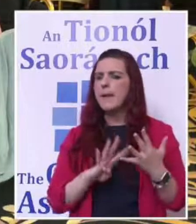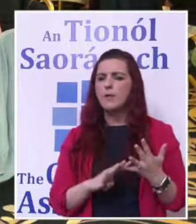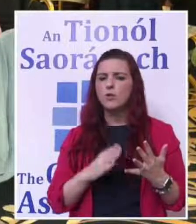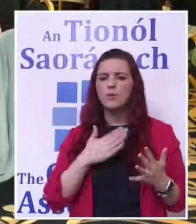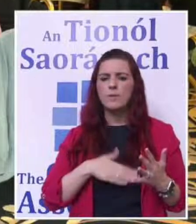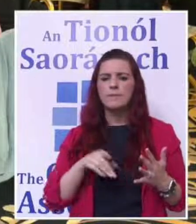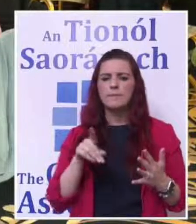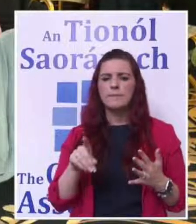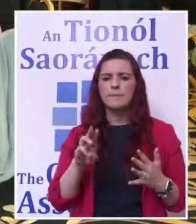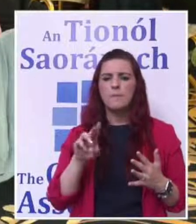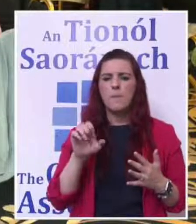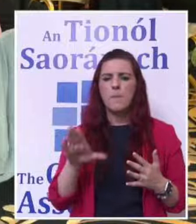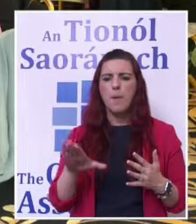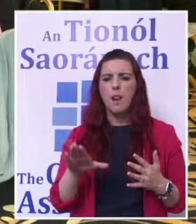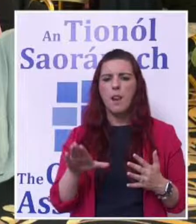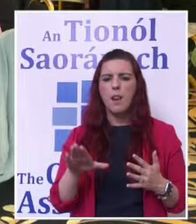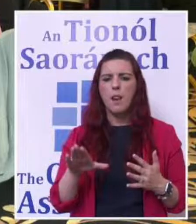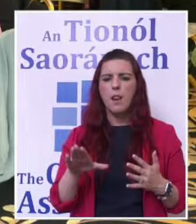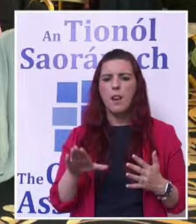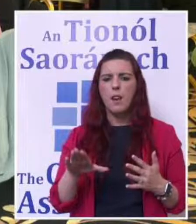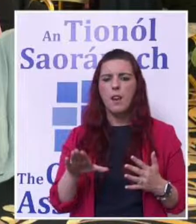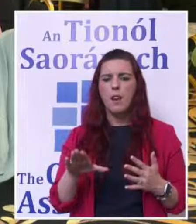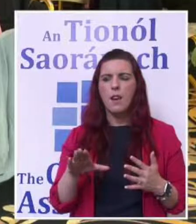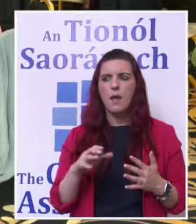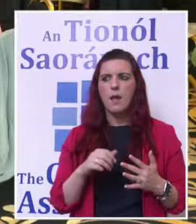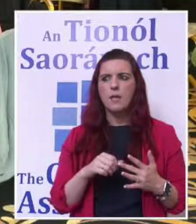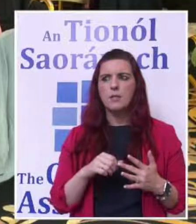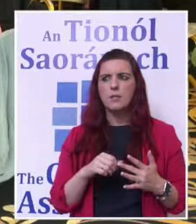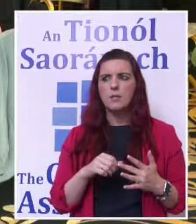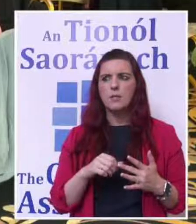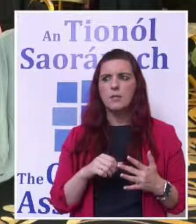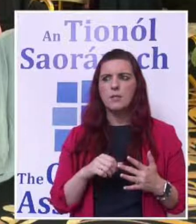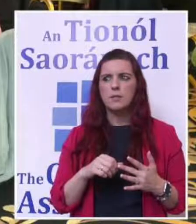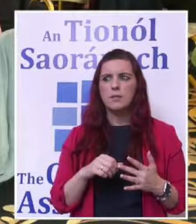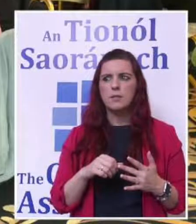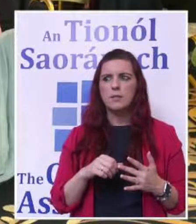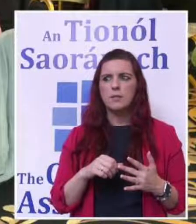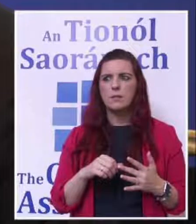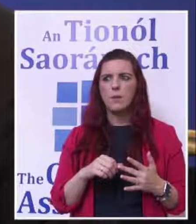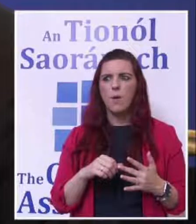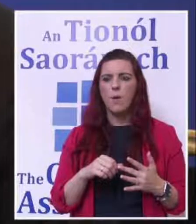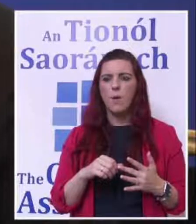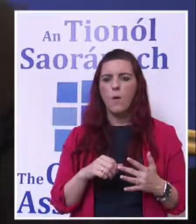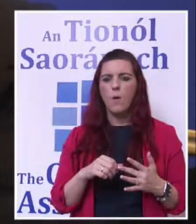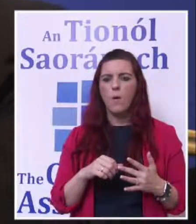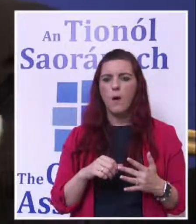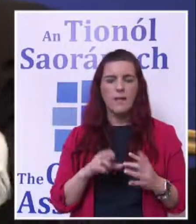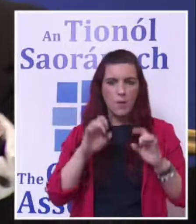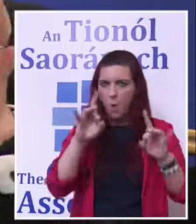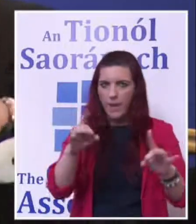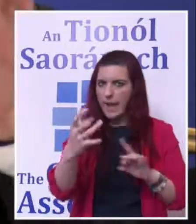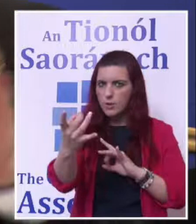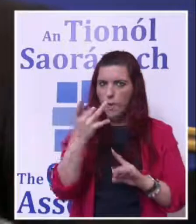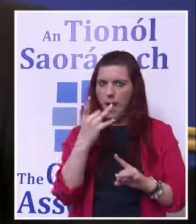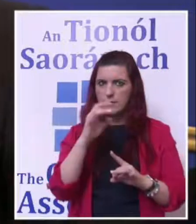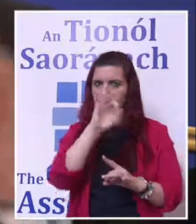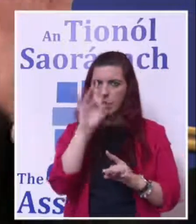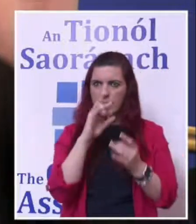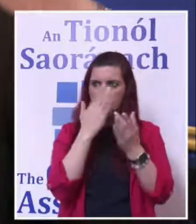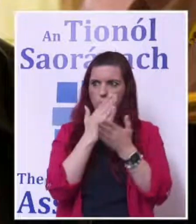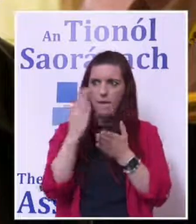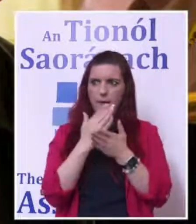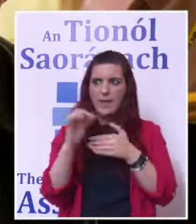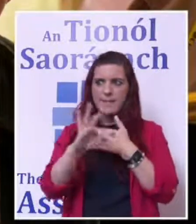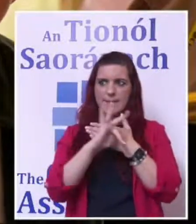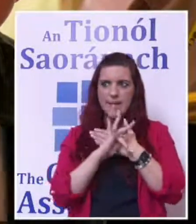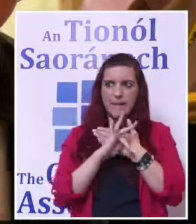that off, Paul, we take it as a compliment that you're asking us questions to clarify. We want to create that safe space where you can